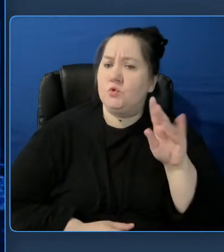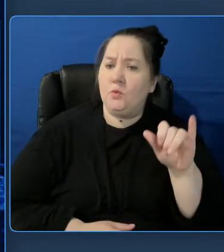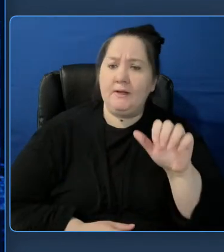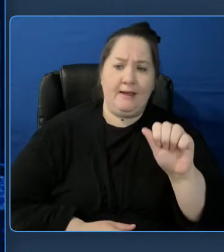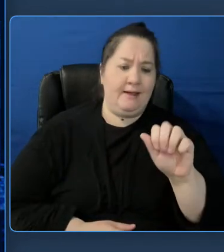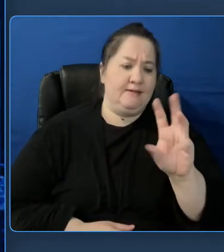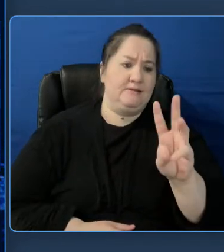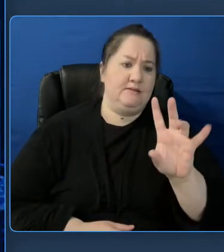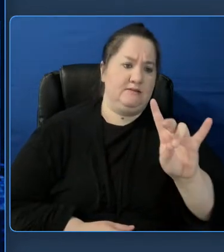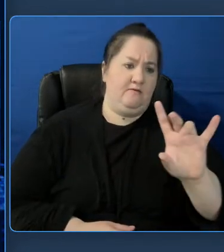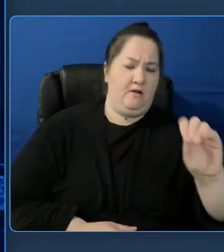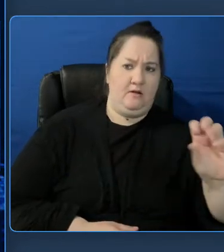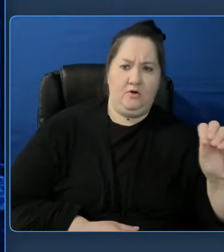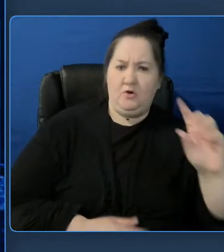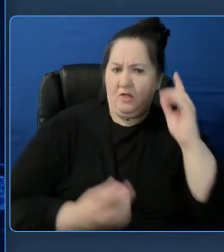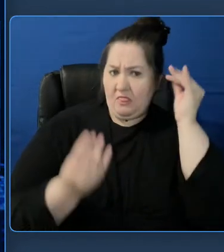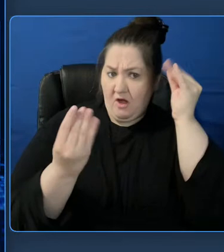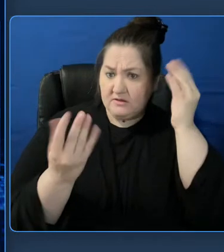86-6700?